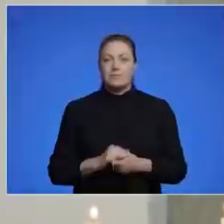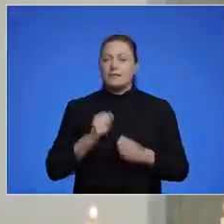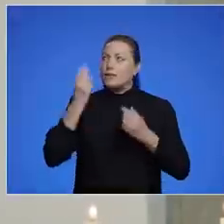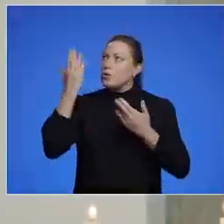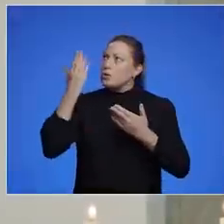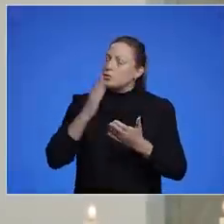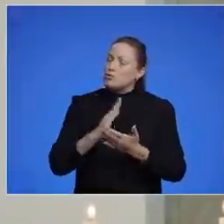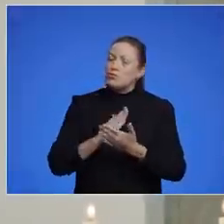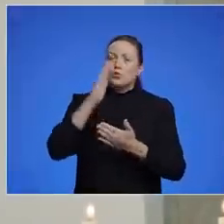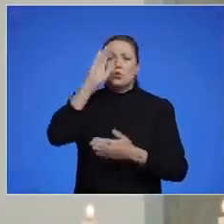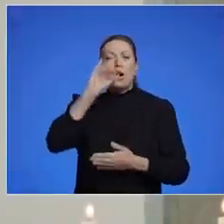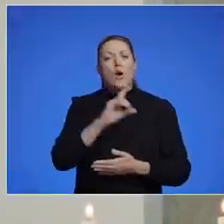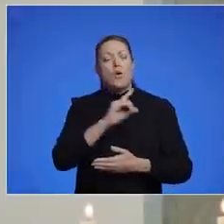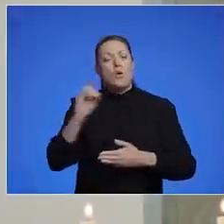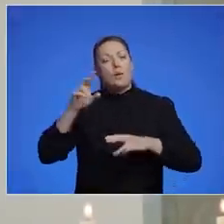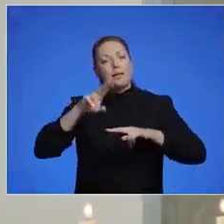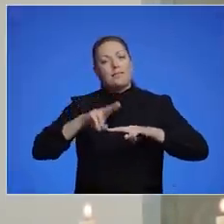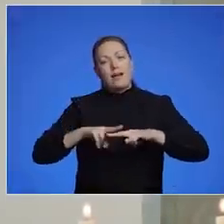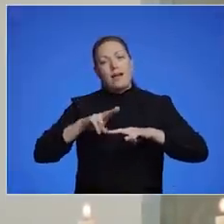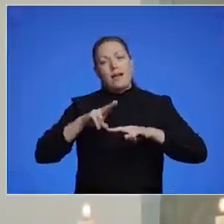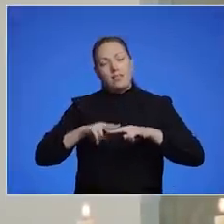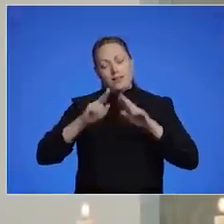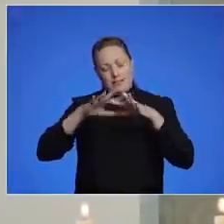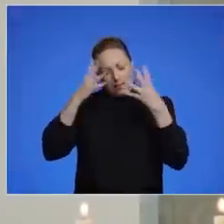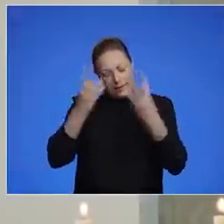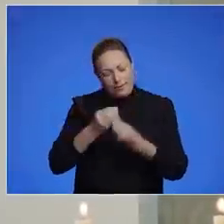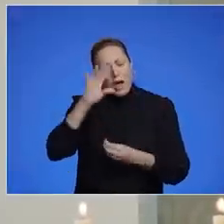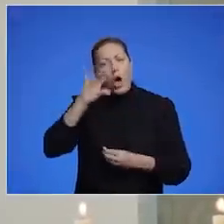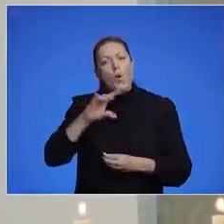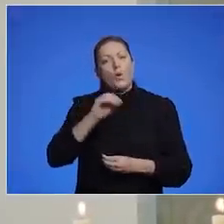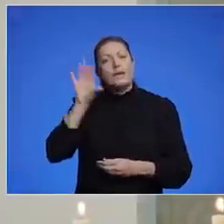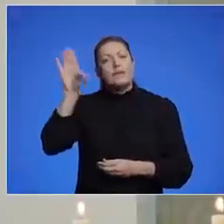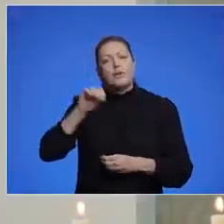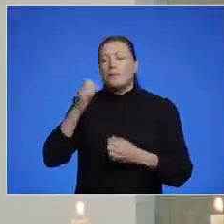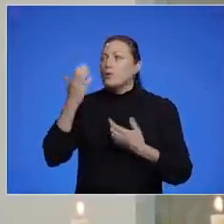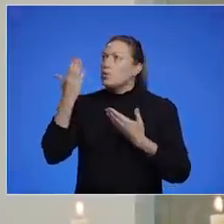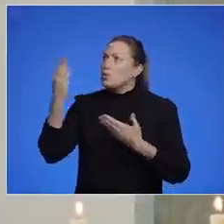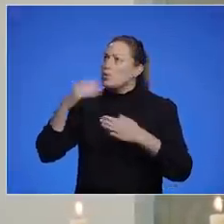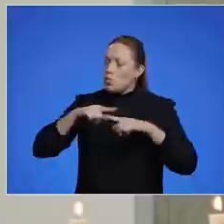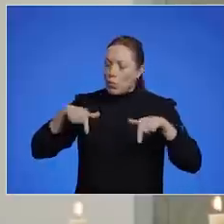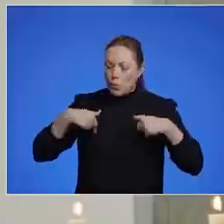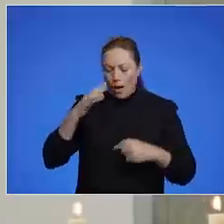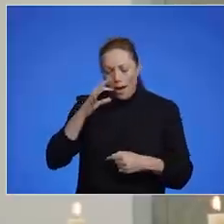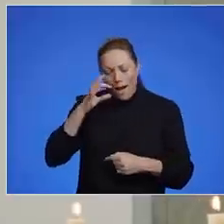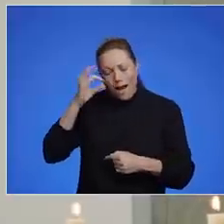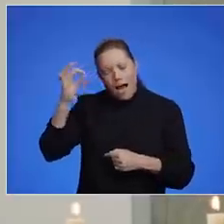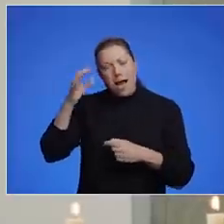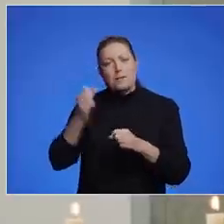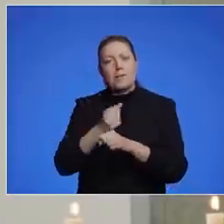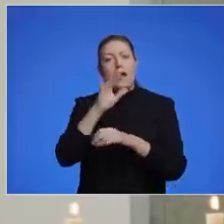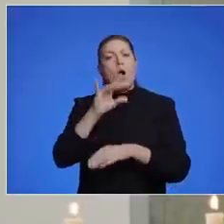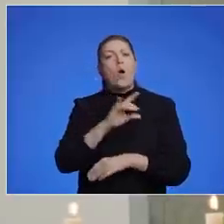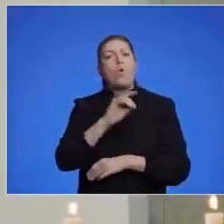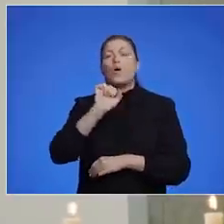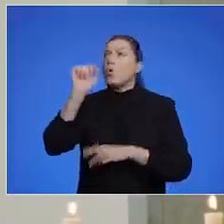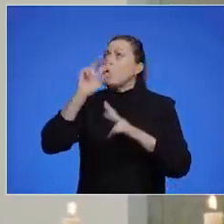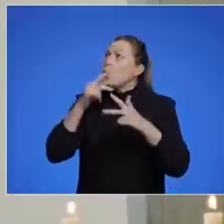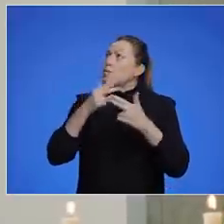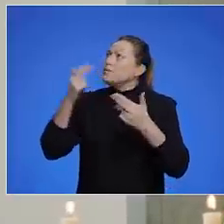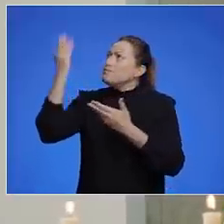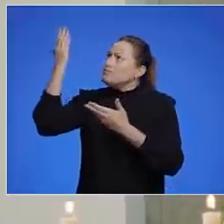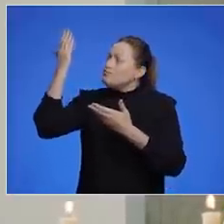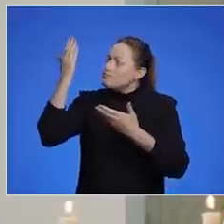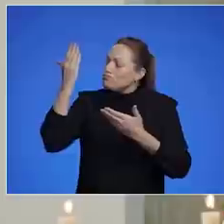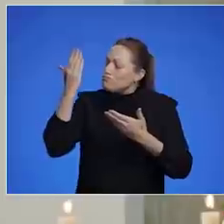You are indeed holy, O Lord, the fount of all holiness. Make holy, therefore, these gifts, we pray, by sending down your